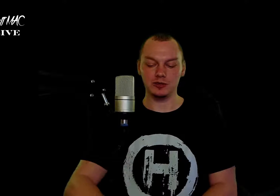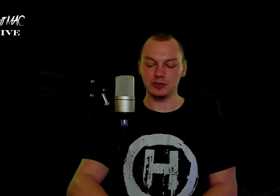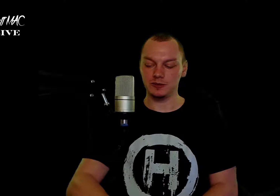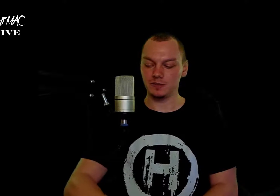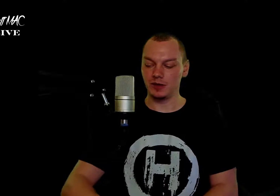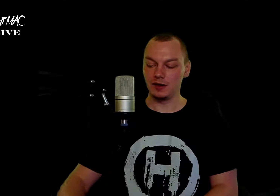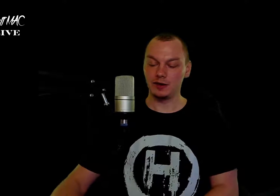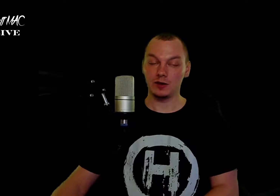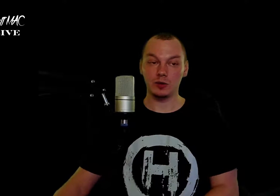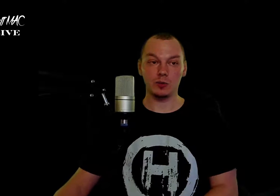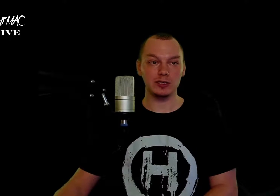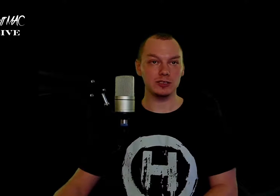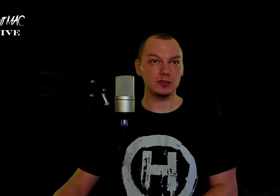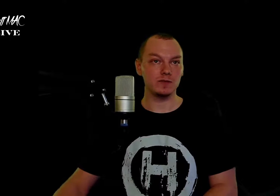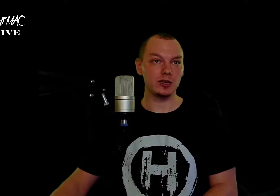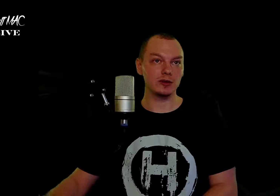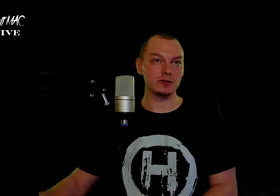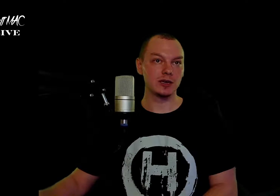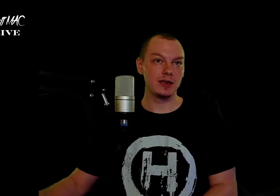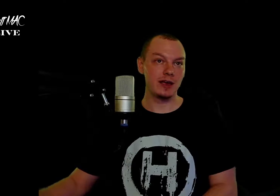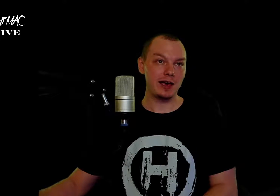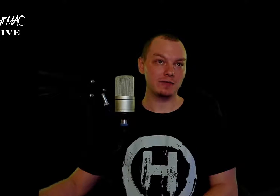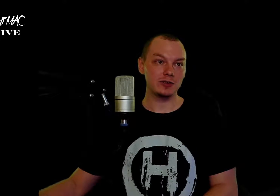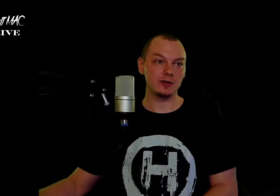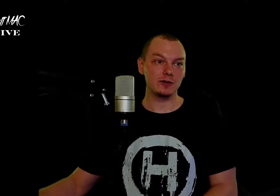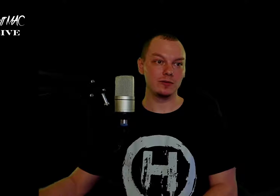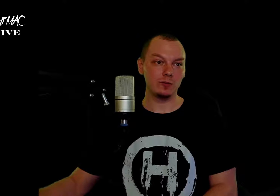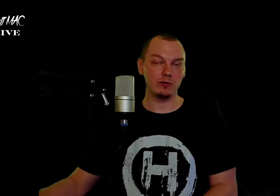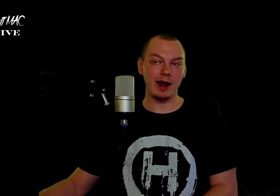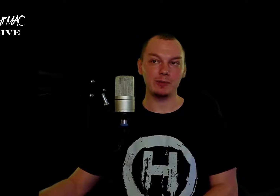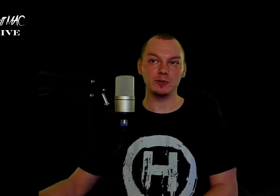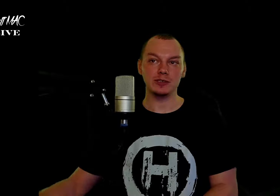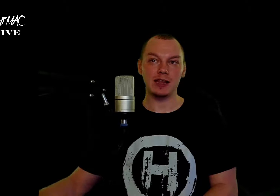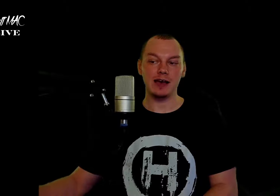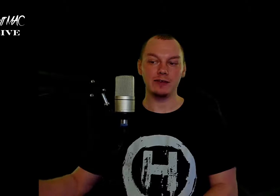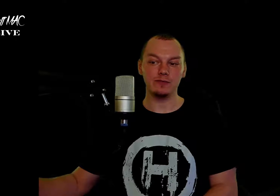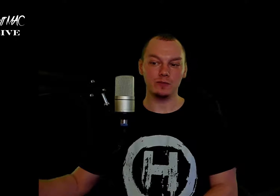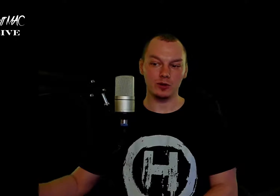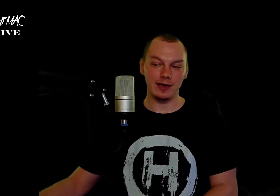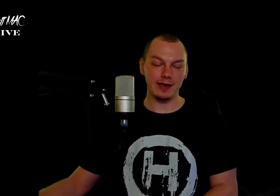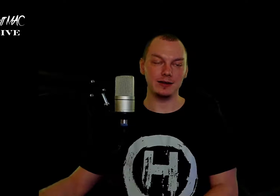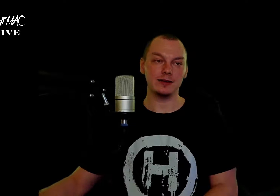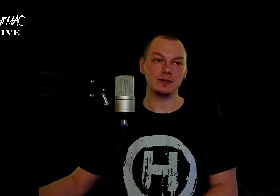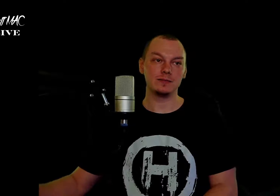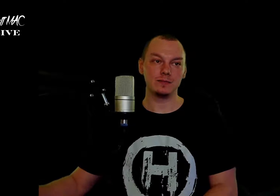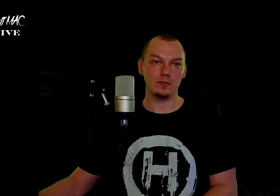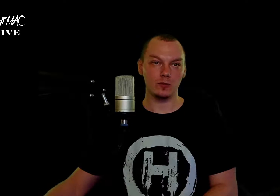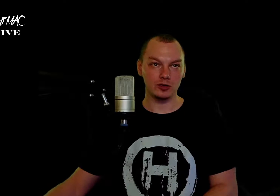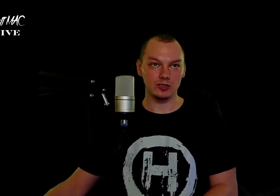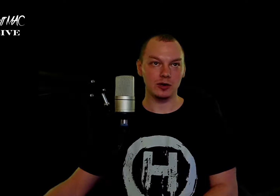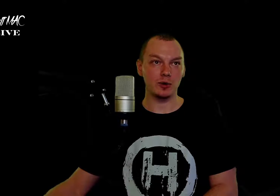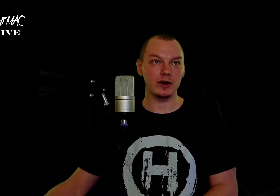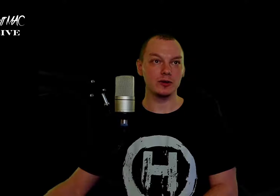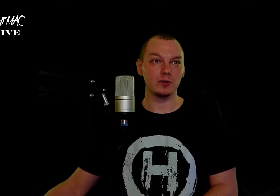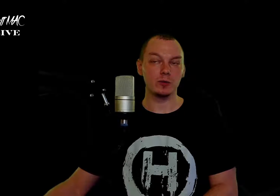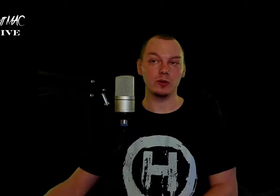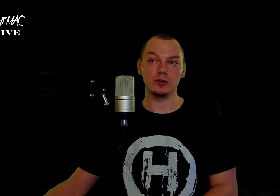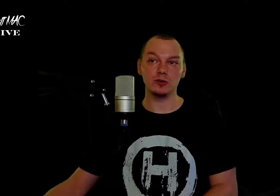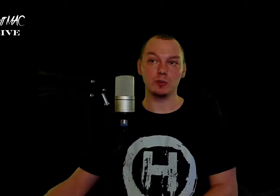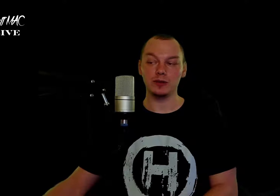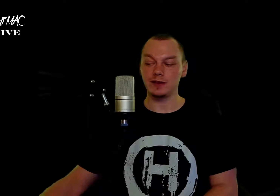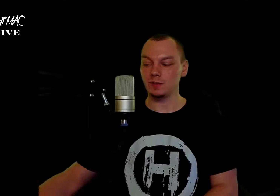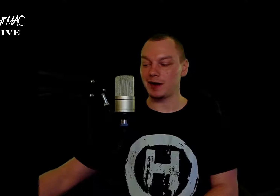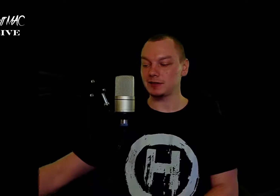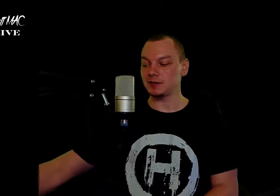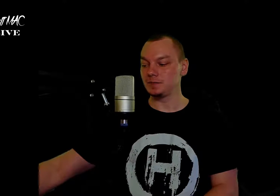the spiel deal. Then we're going to watch these 2 videos. After we wrap up this live, we're going to end it. We're going to start a brand new one. We're